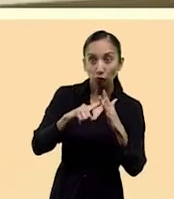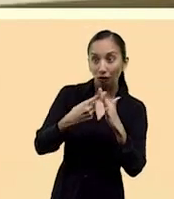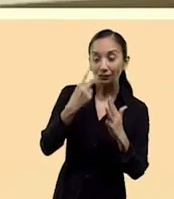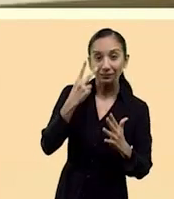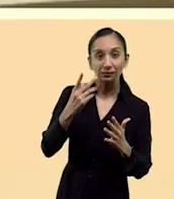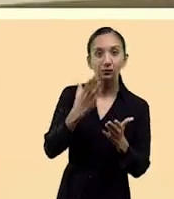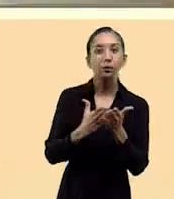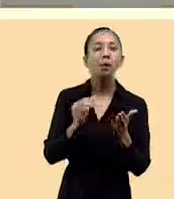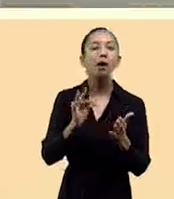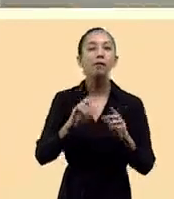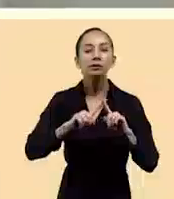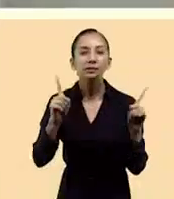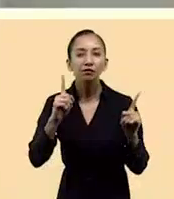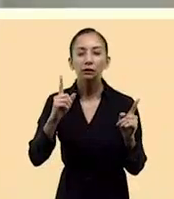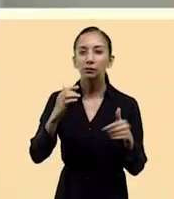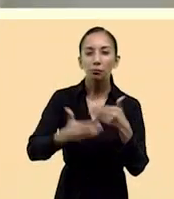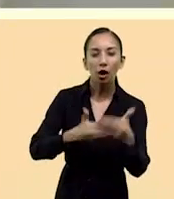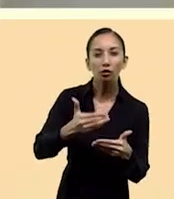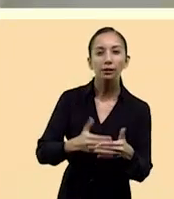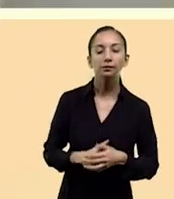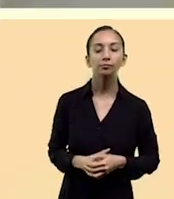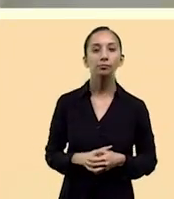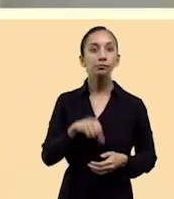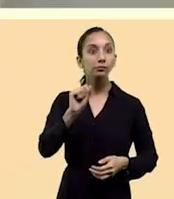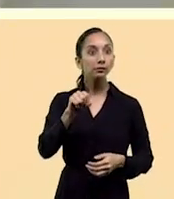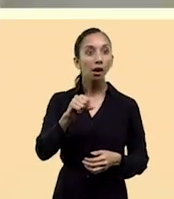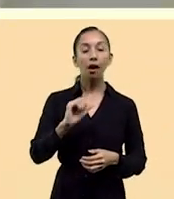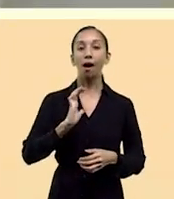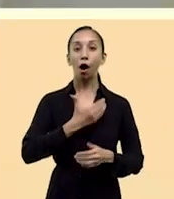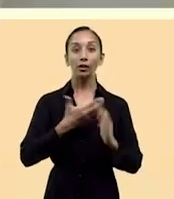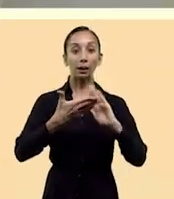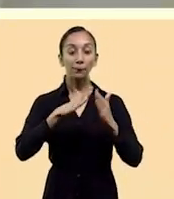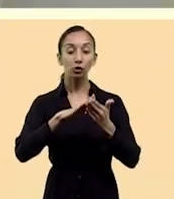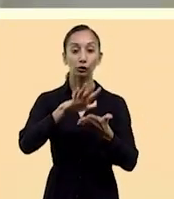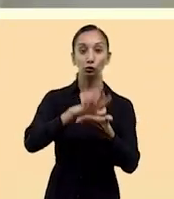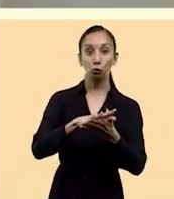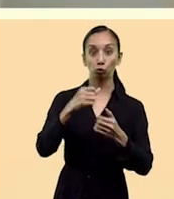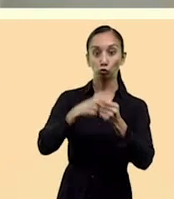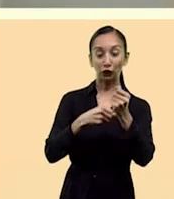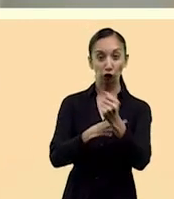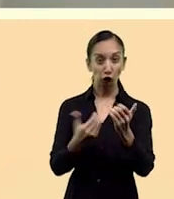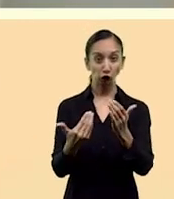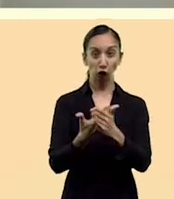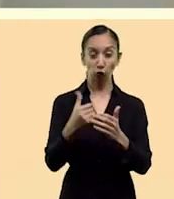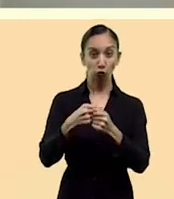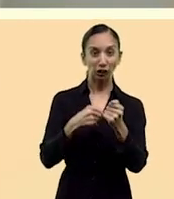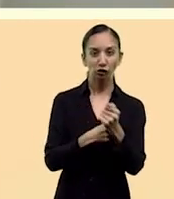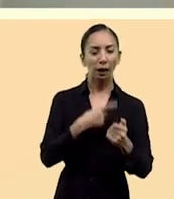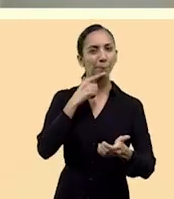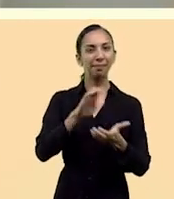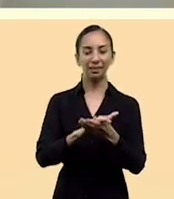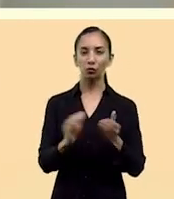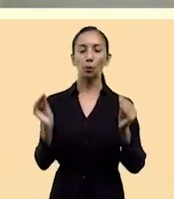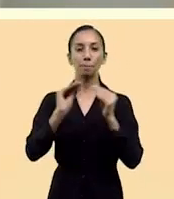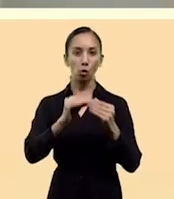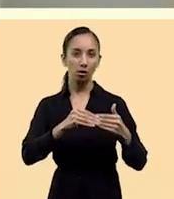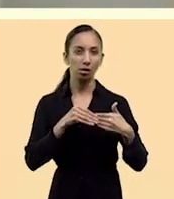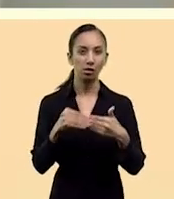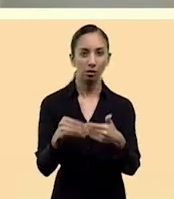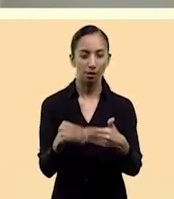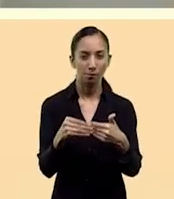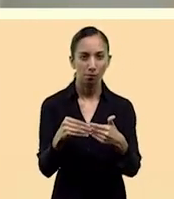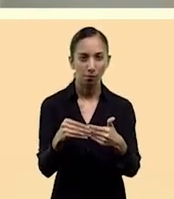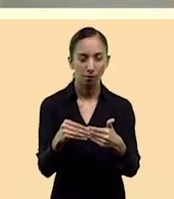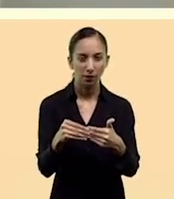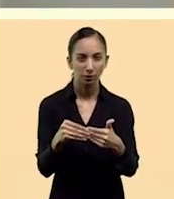progress. Tell us a little bit about it. Because of our community of school structure, I believe we are much more nimble